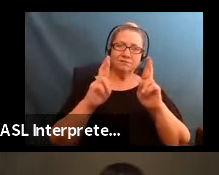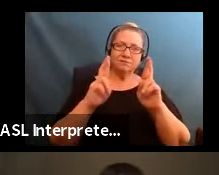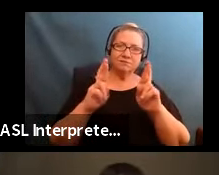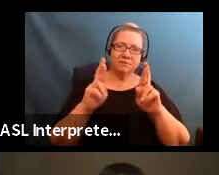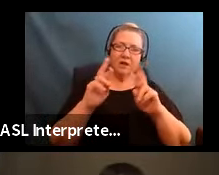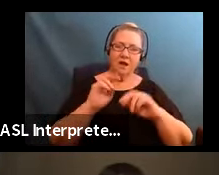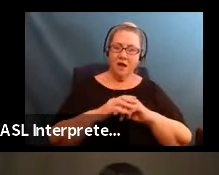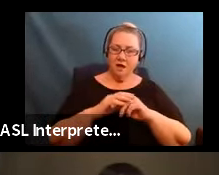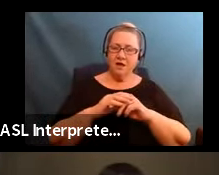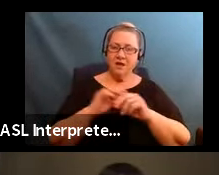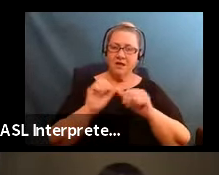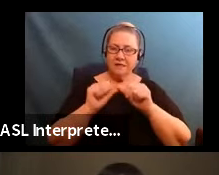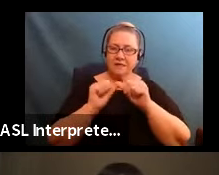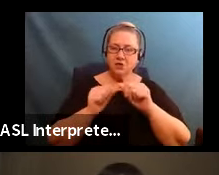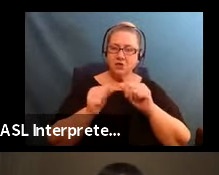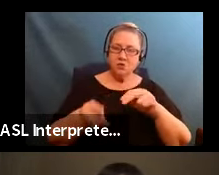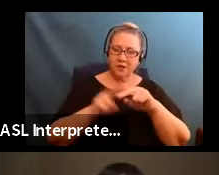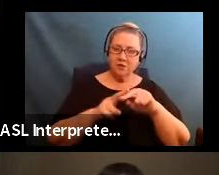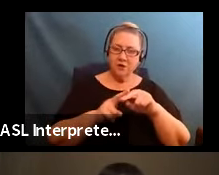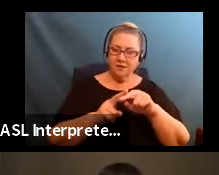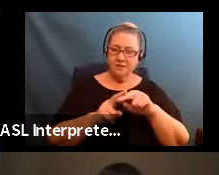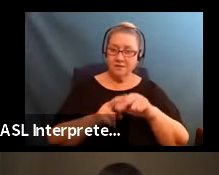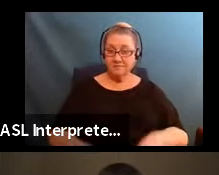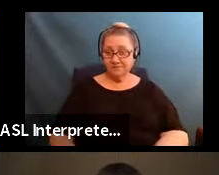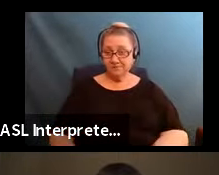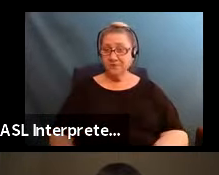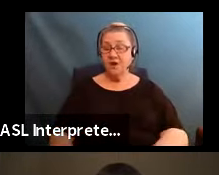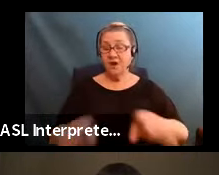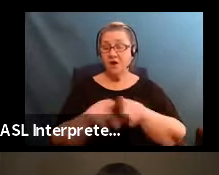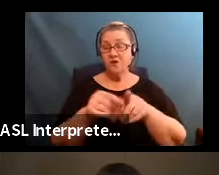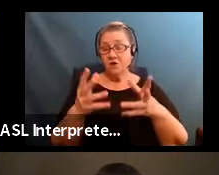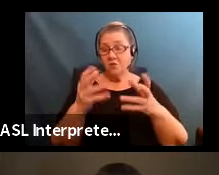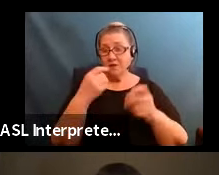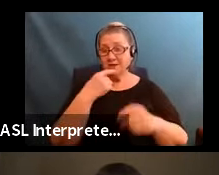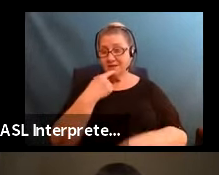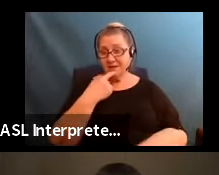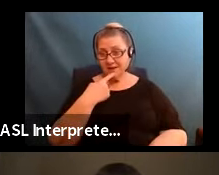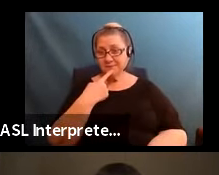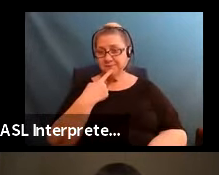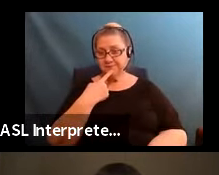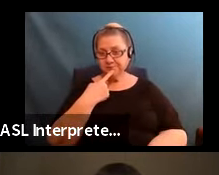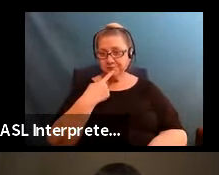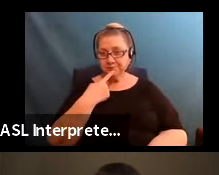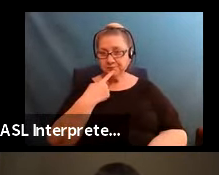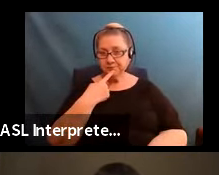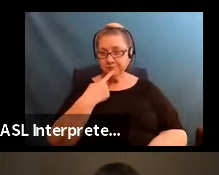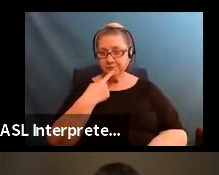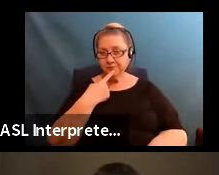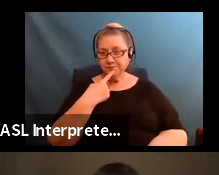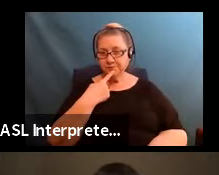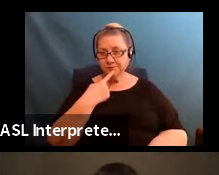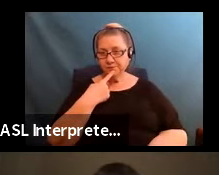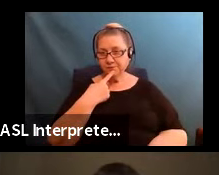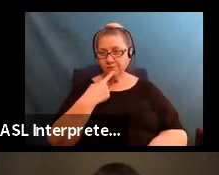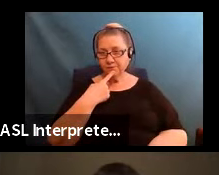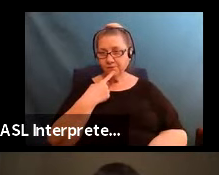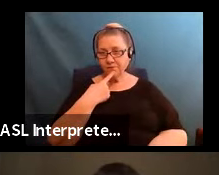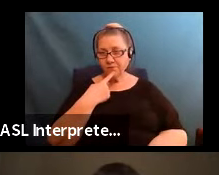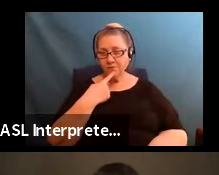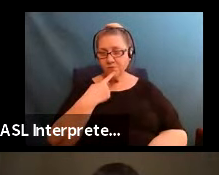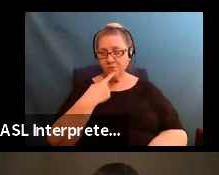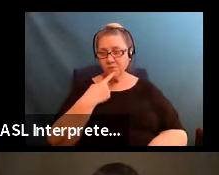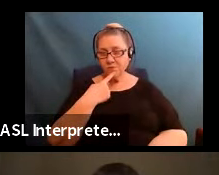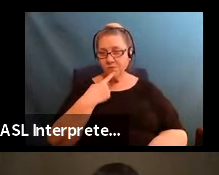that direction. Great, thank you. I do want to just sort of circle back on with working with